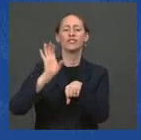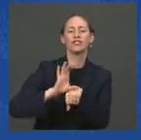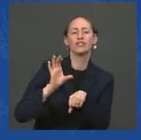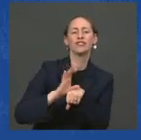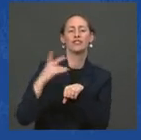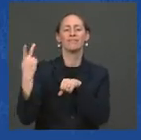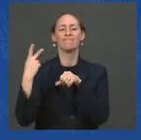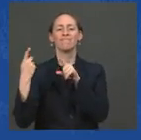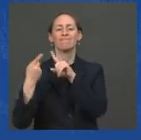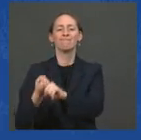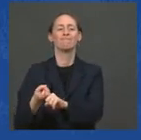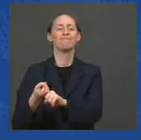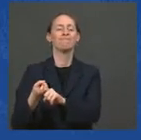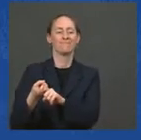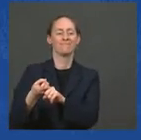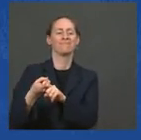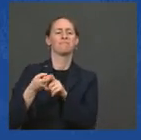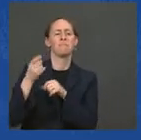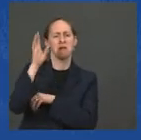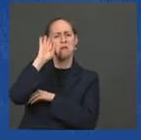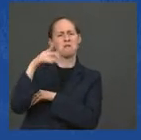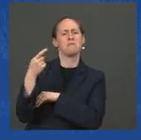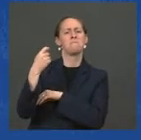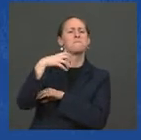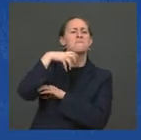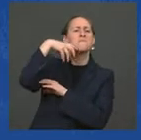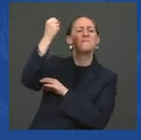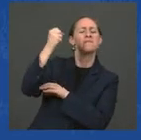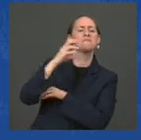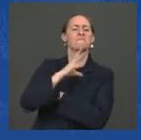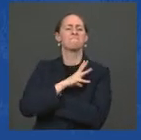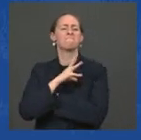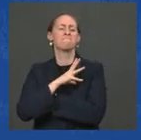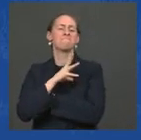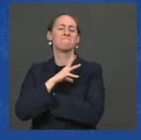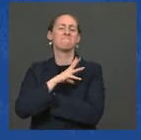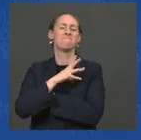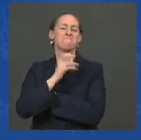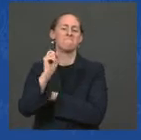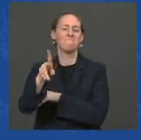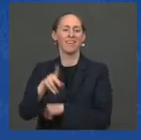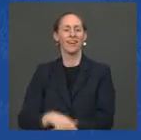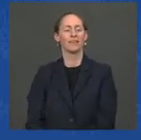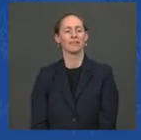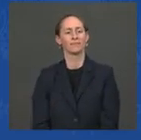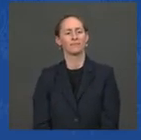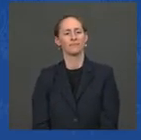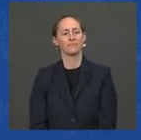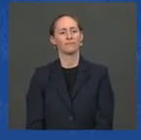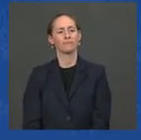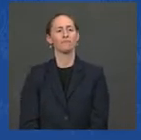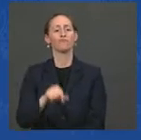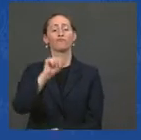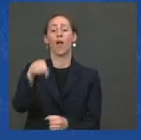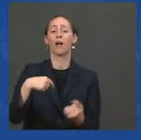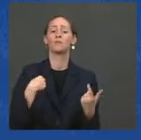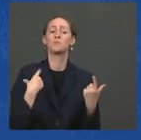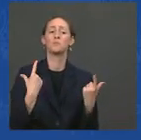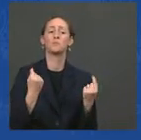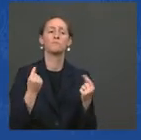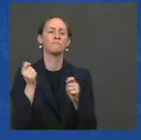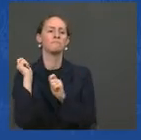years apart, take a few years. And Scranton is where I played shortstop at the Grimmings Little League in the first